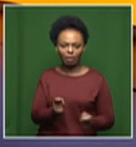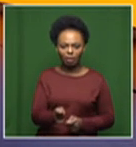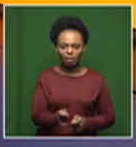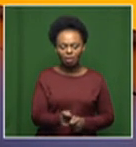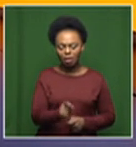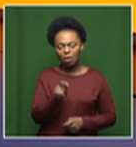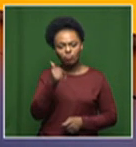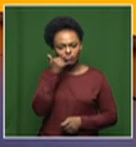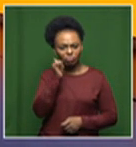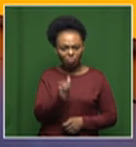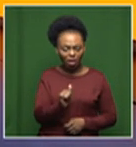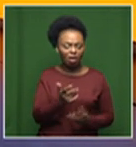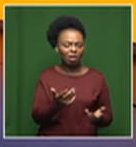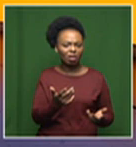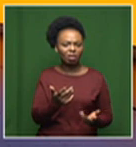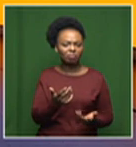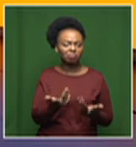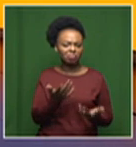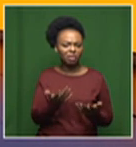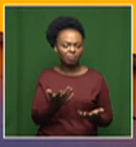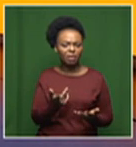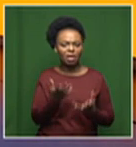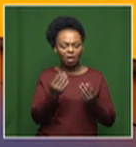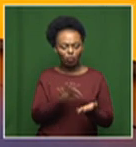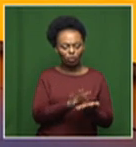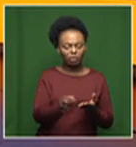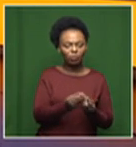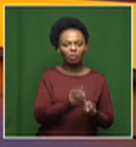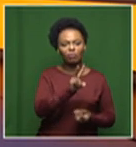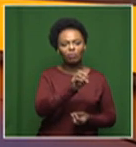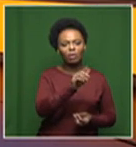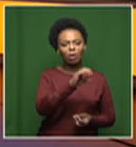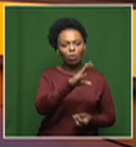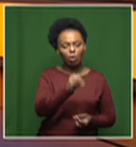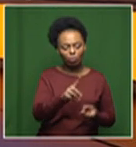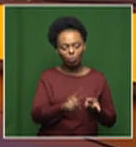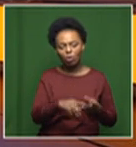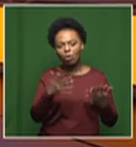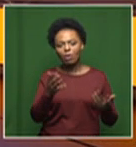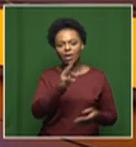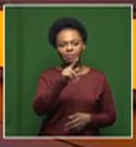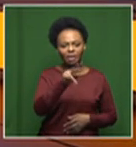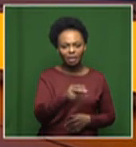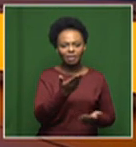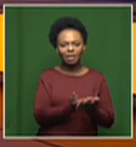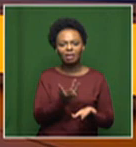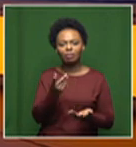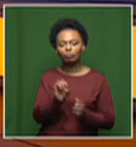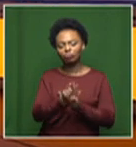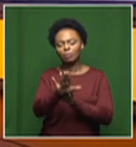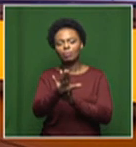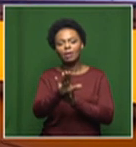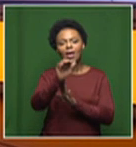network operators. As an example, you have a contract with Vodacom or MTN. You can now go into their apps and actually purchase